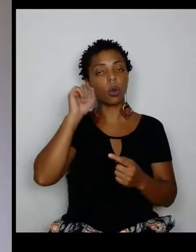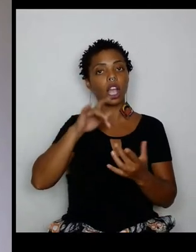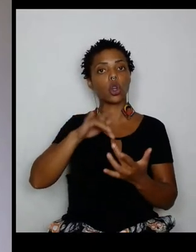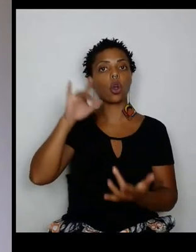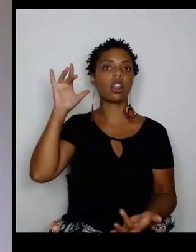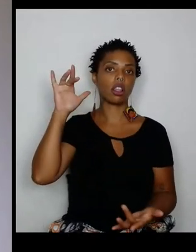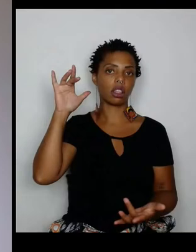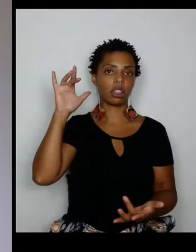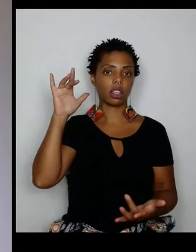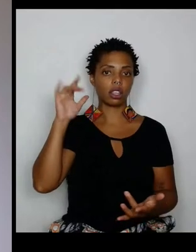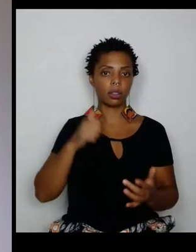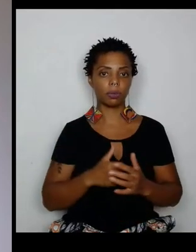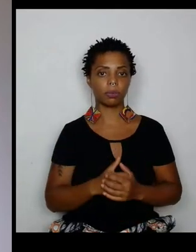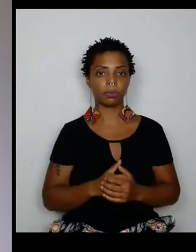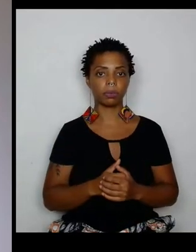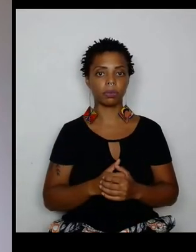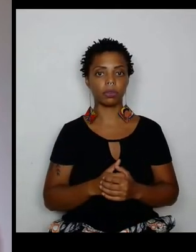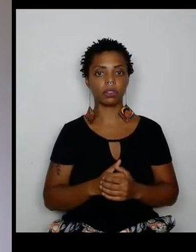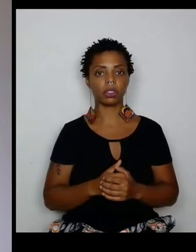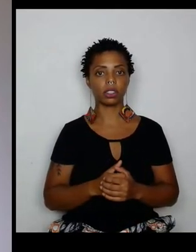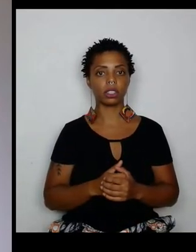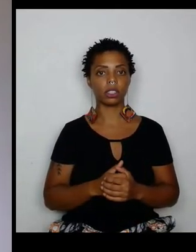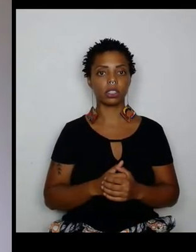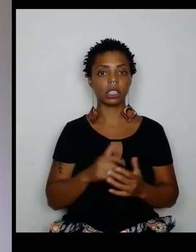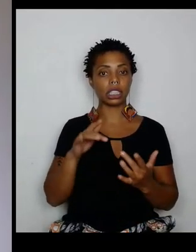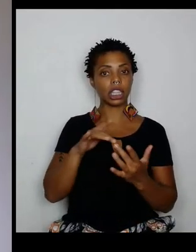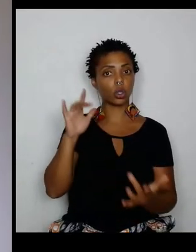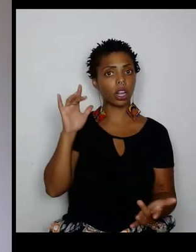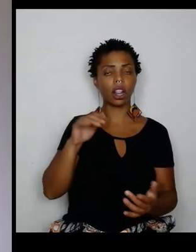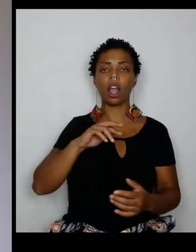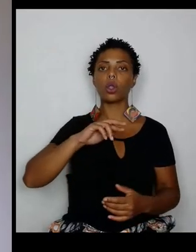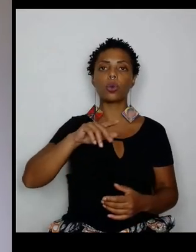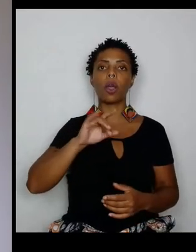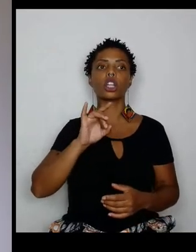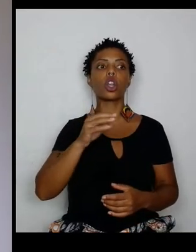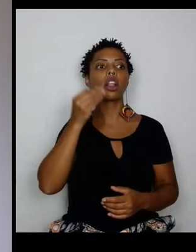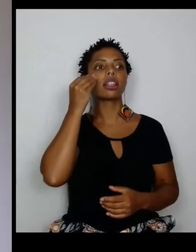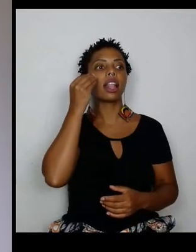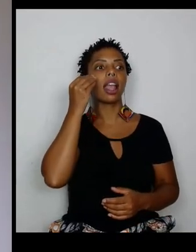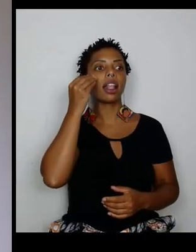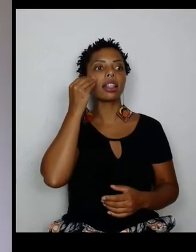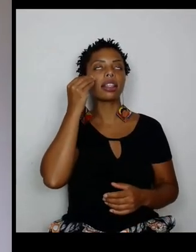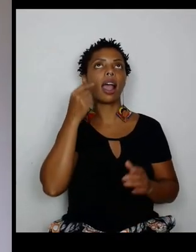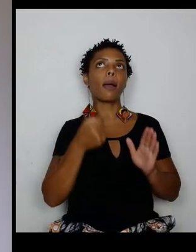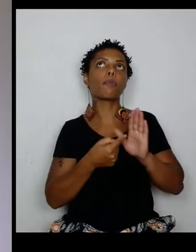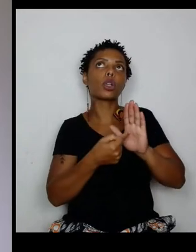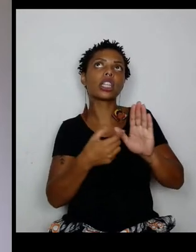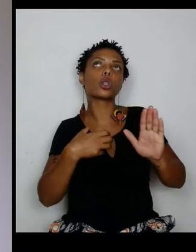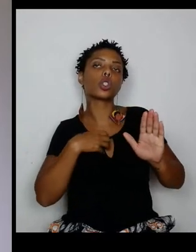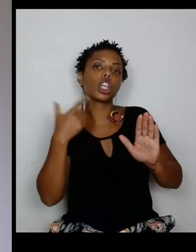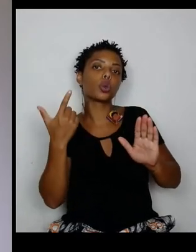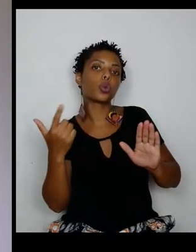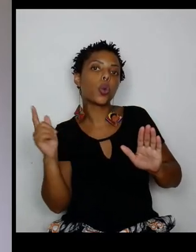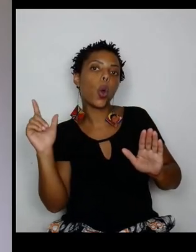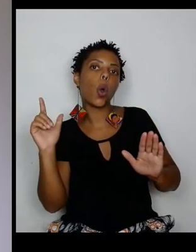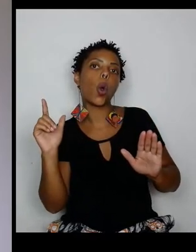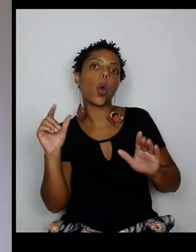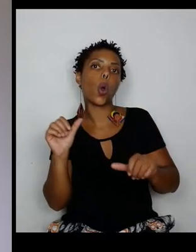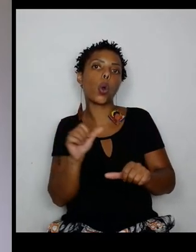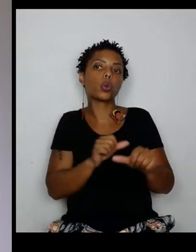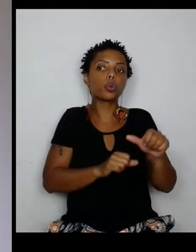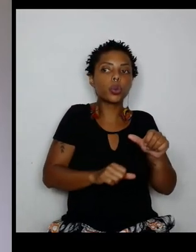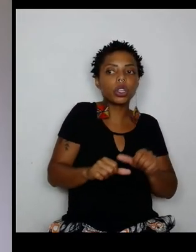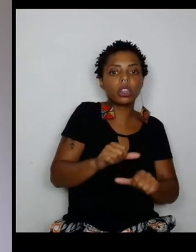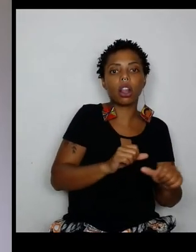is kind of not just trying to reinvent the wheel and change from within but actually to be more radical and